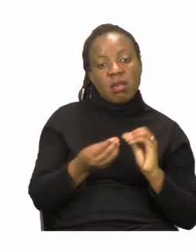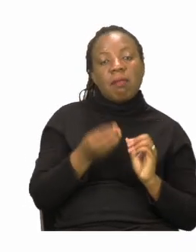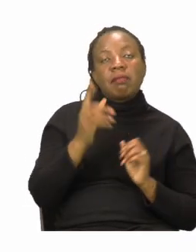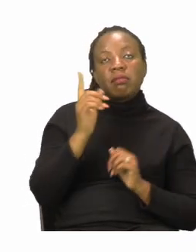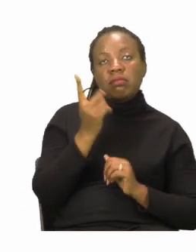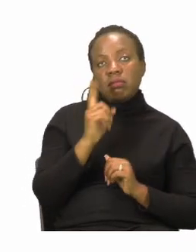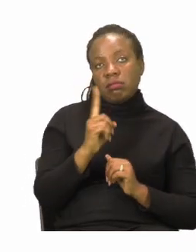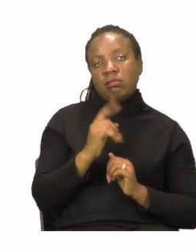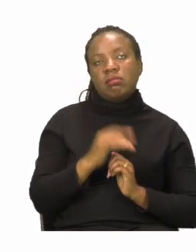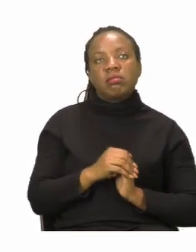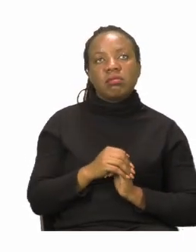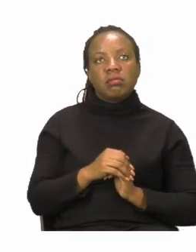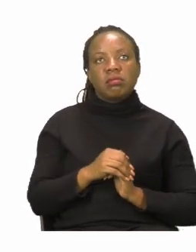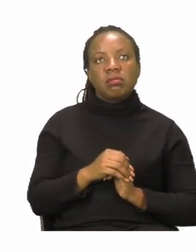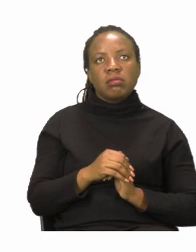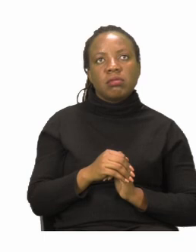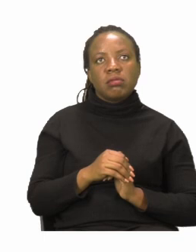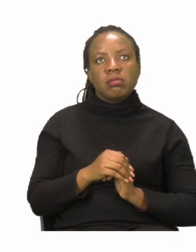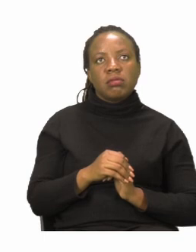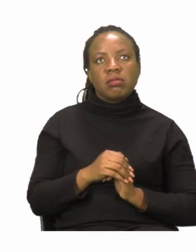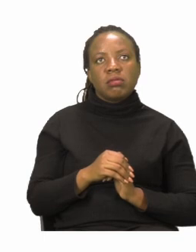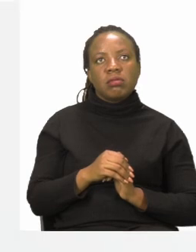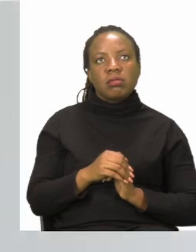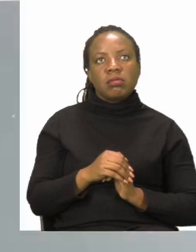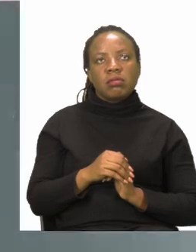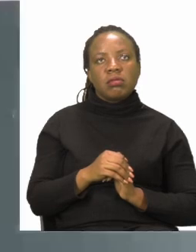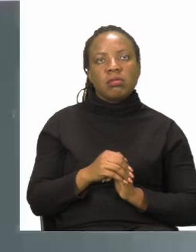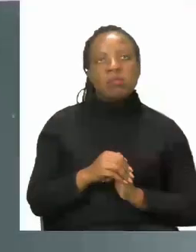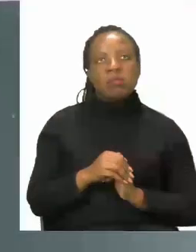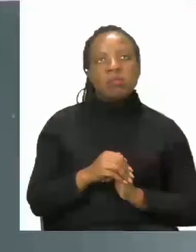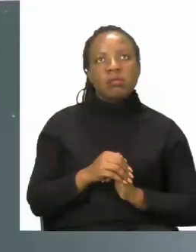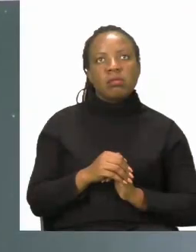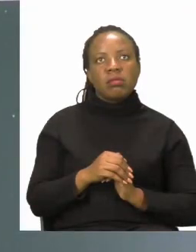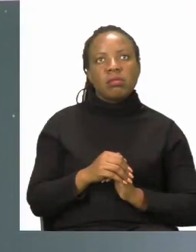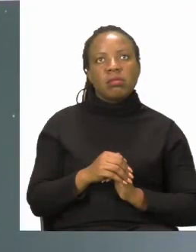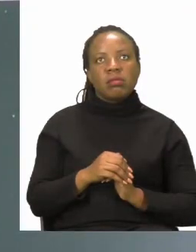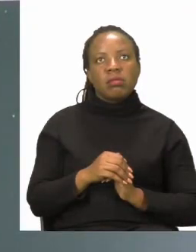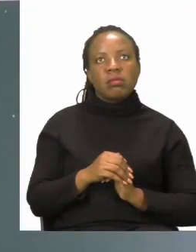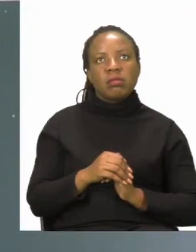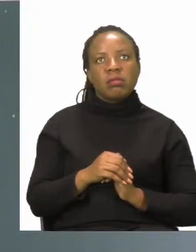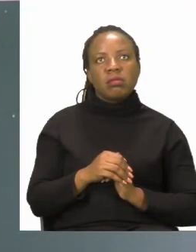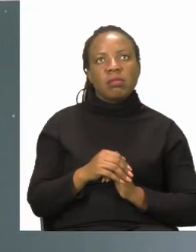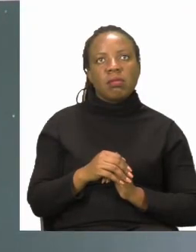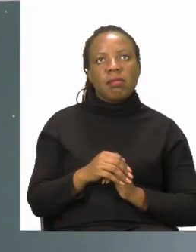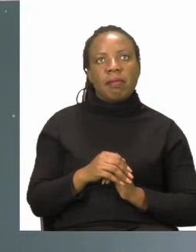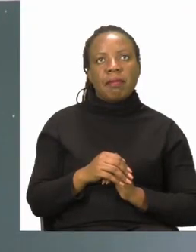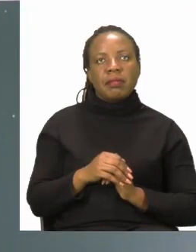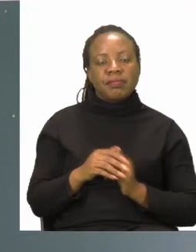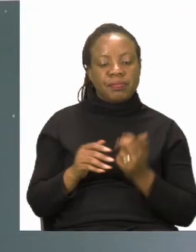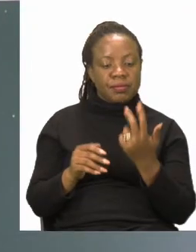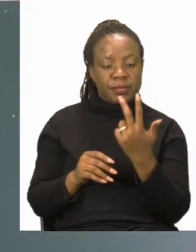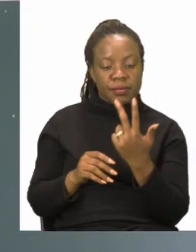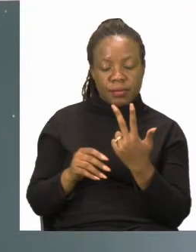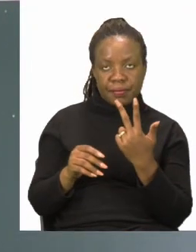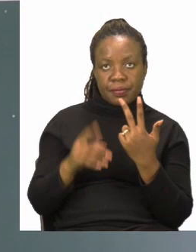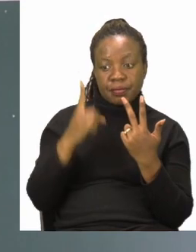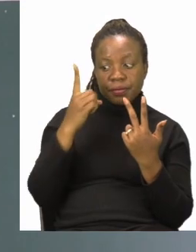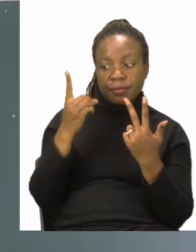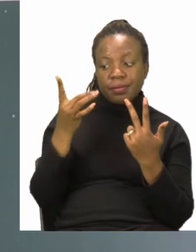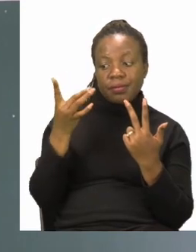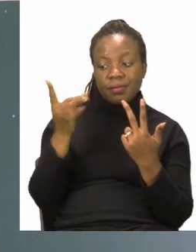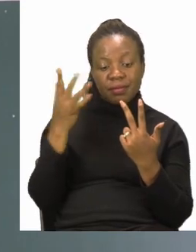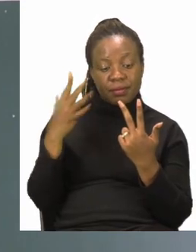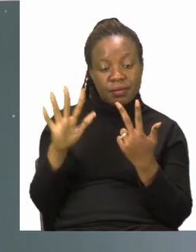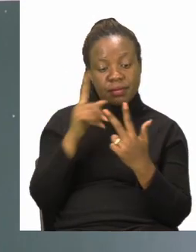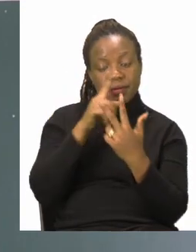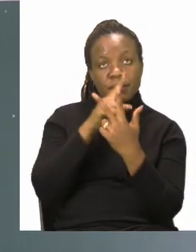be. On the board, I wrote the number 15, the number 18.